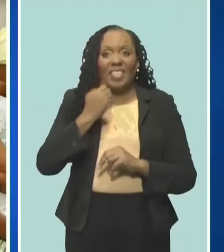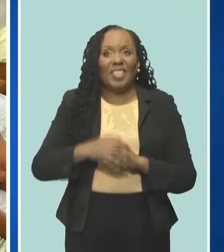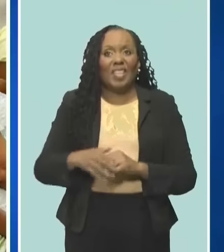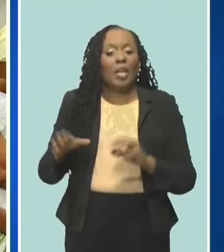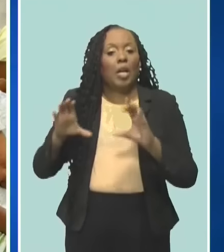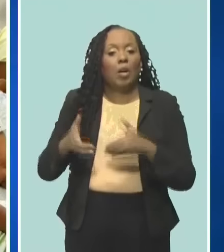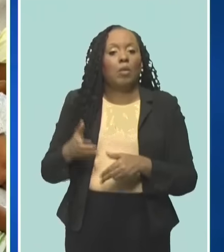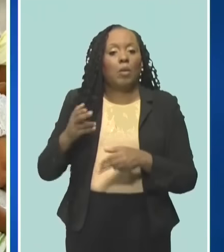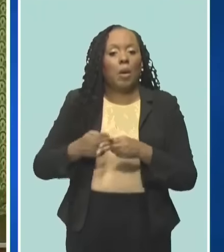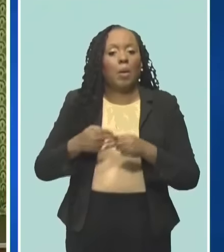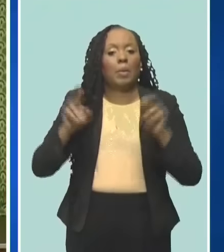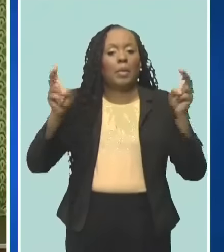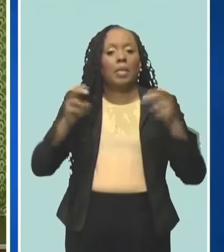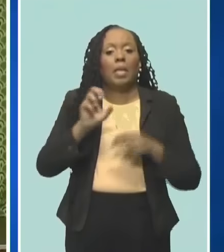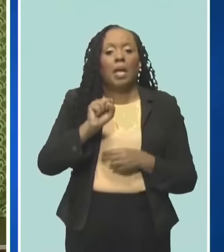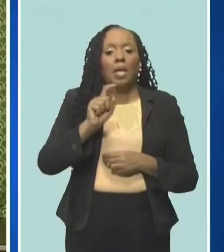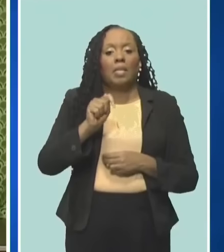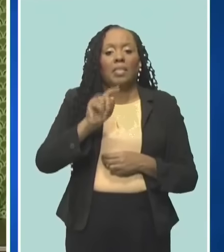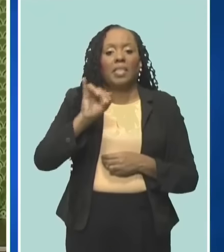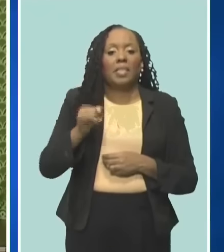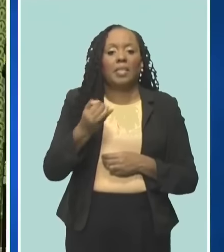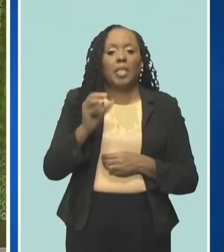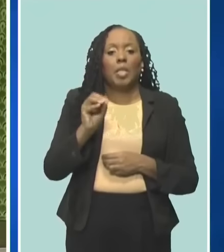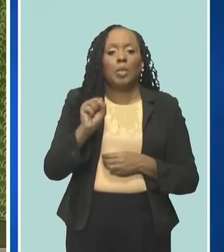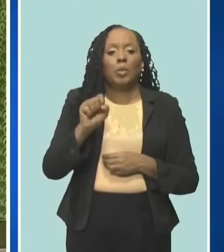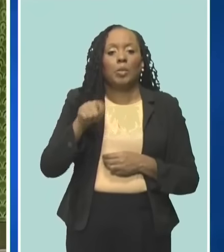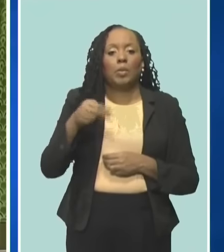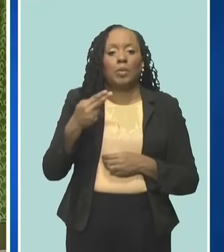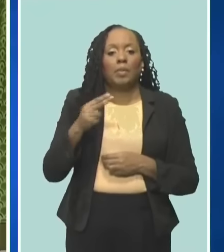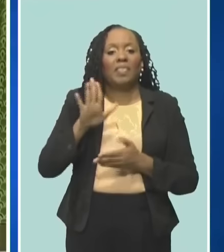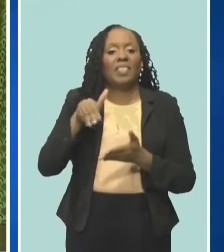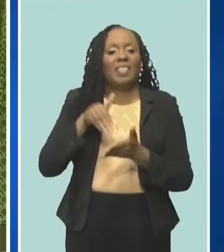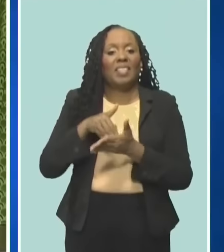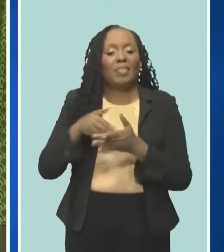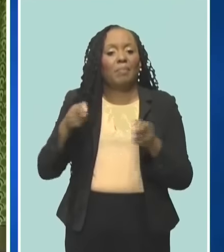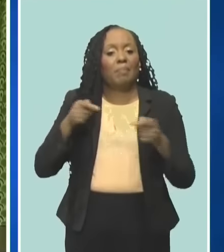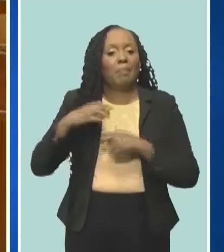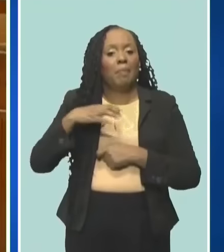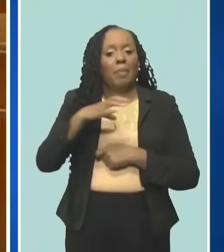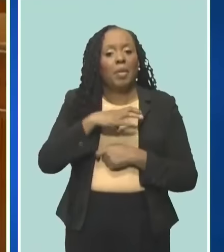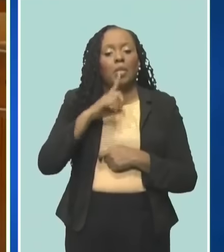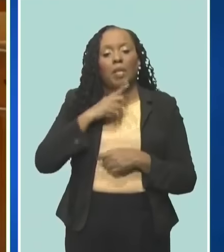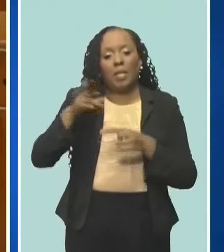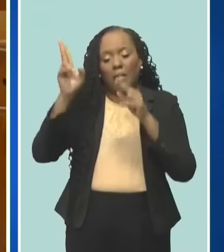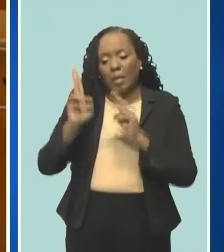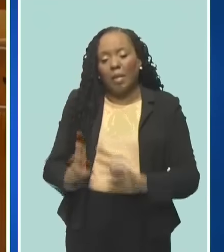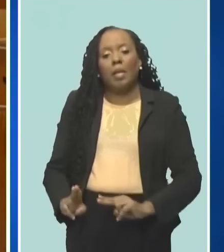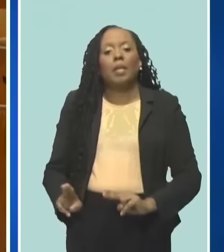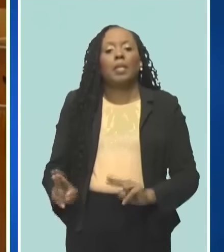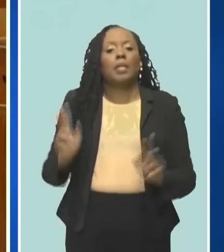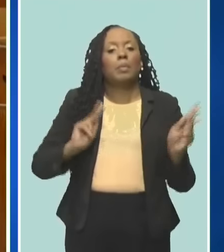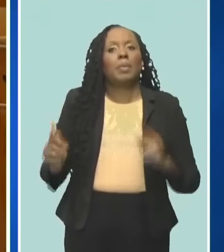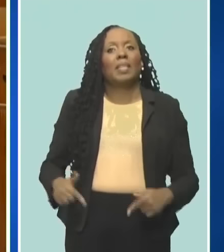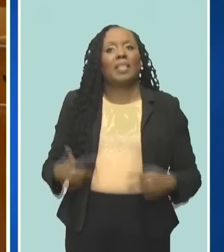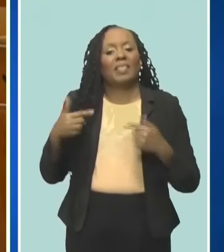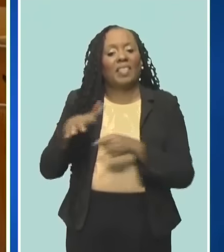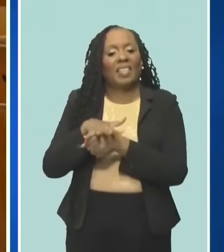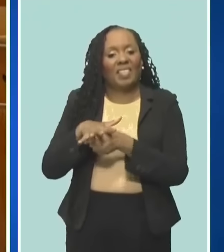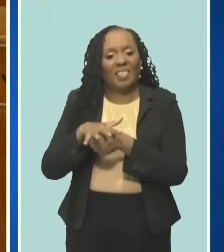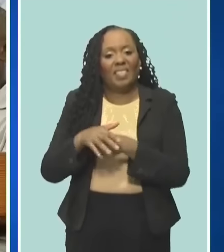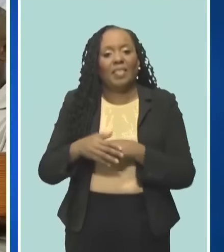called the St. Joseph Central Management Committee to highlight the outstanding contributions of the St. Joseph residents. During a ceremony